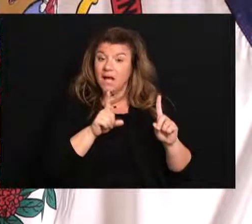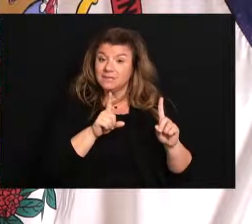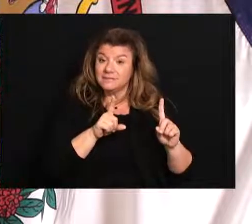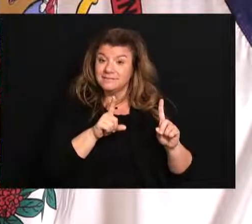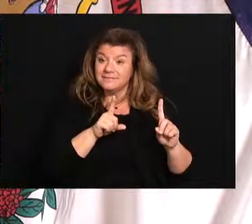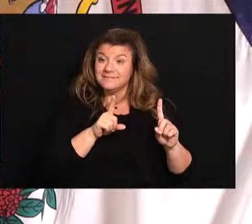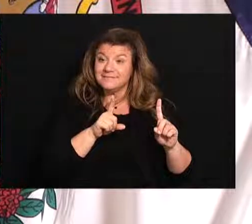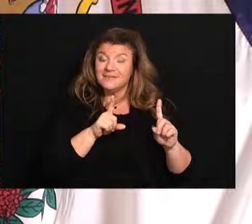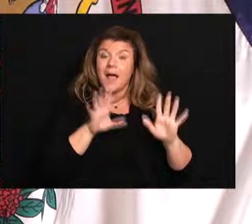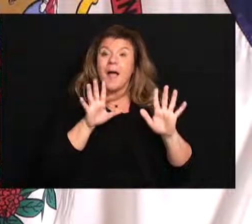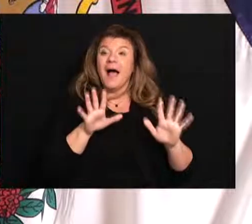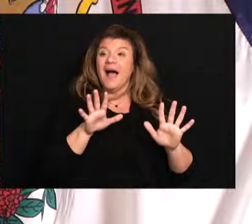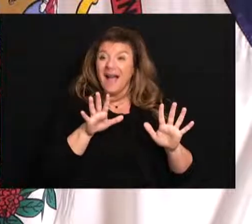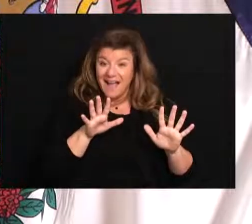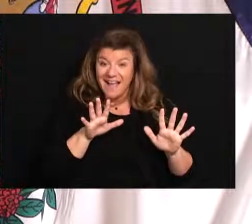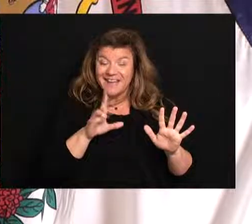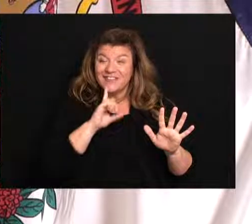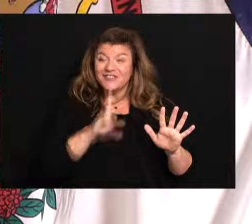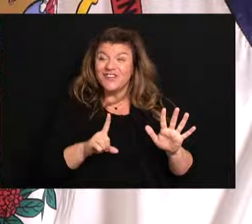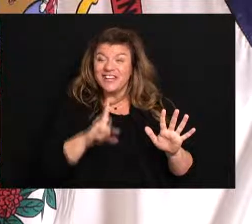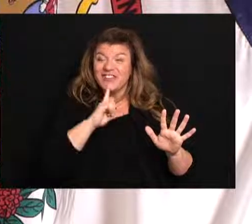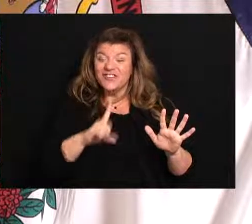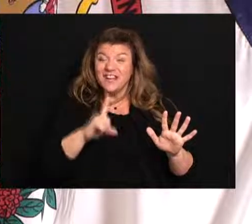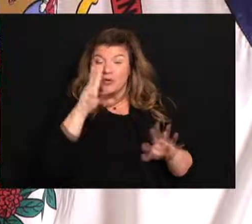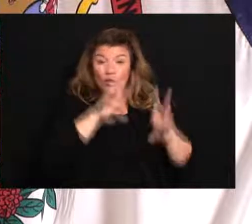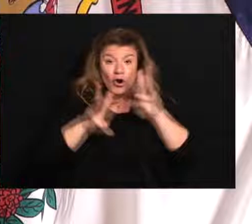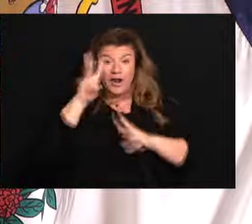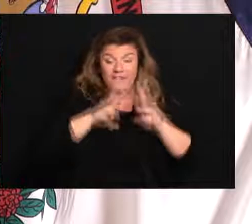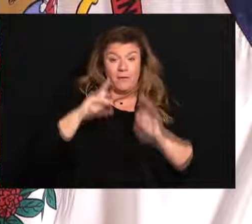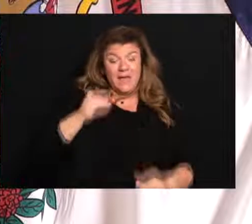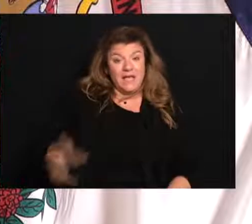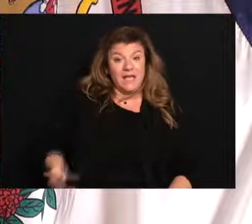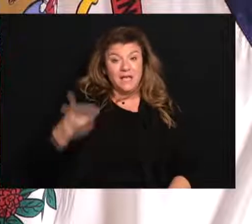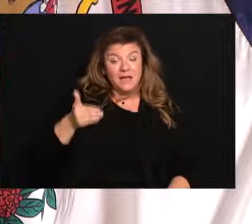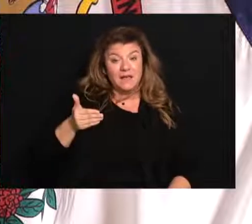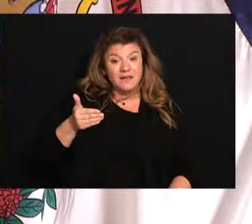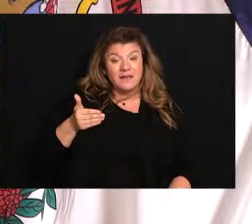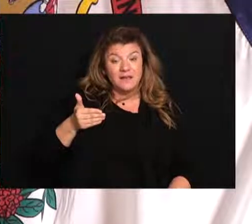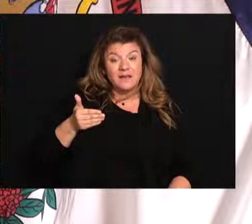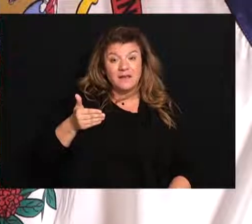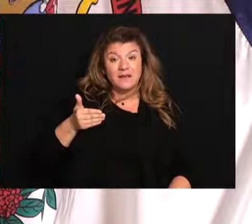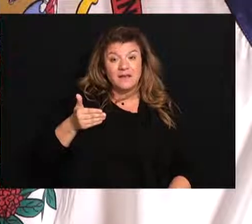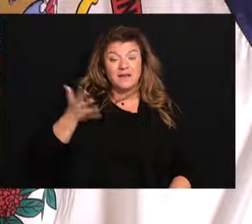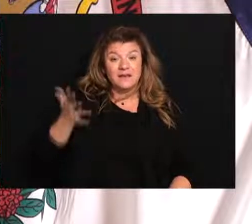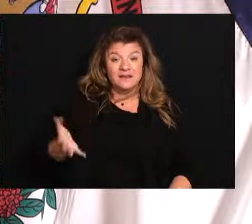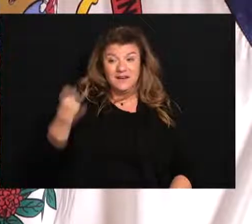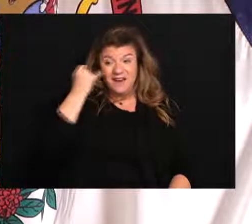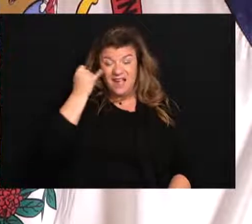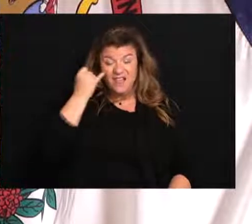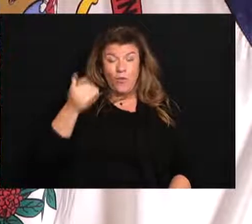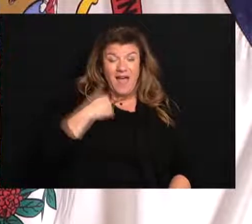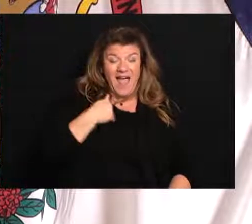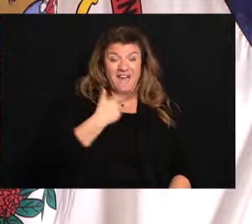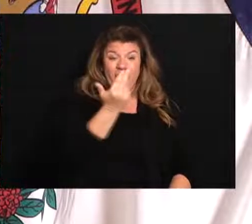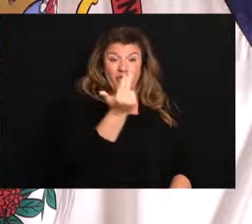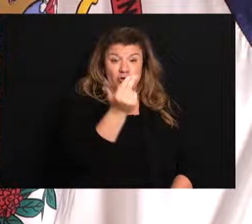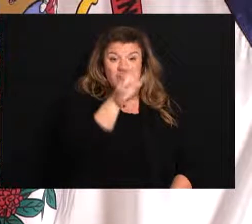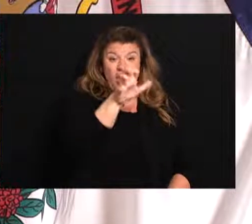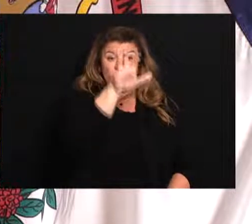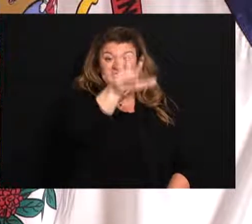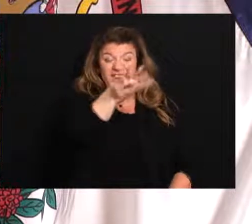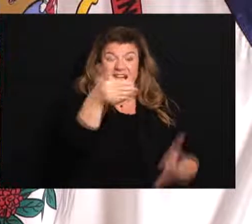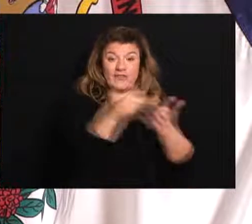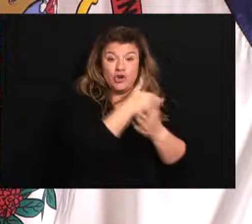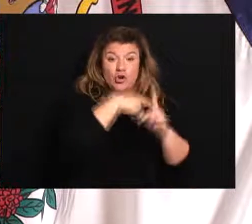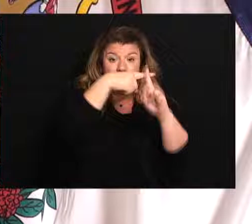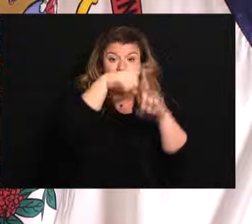what is absolutely really alarming to me is if we got 1,305 new